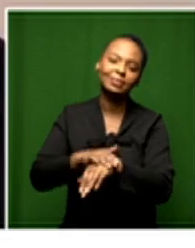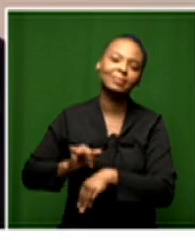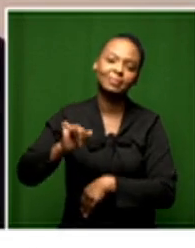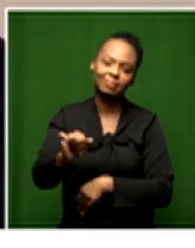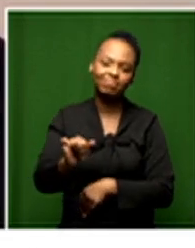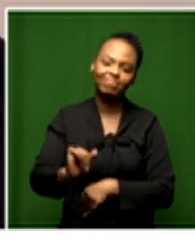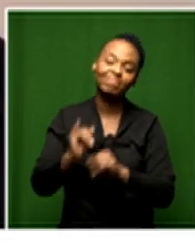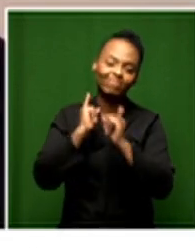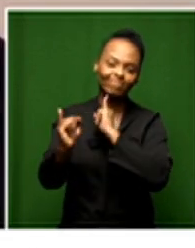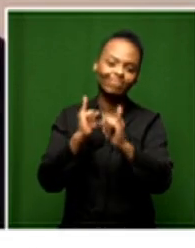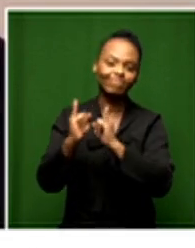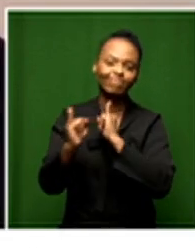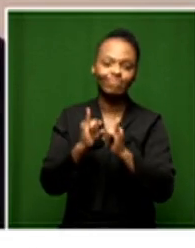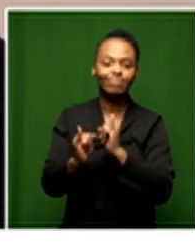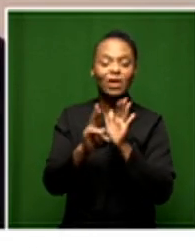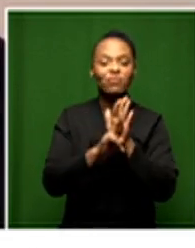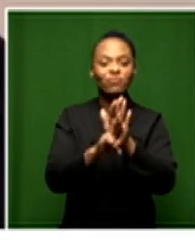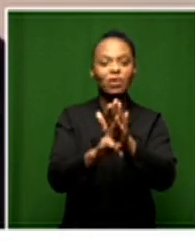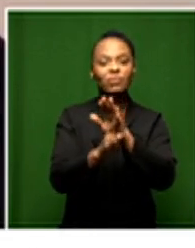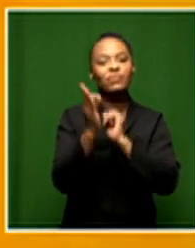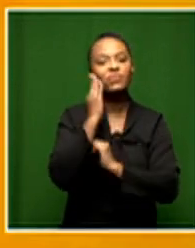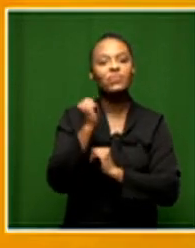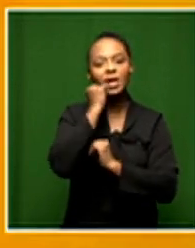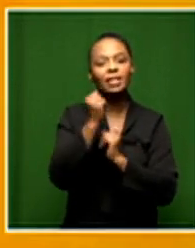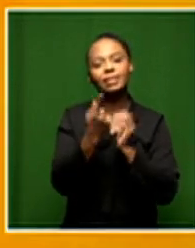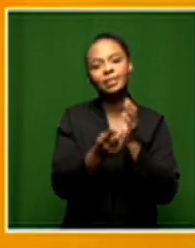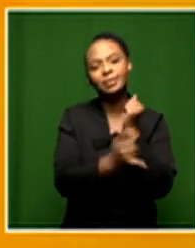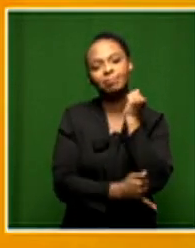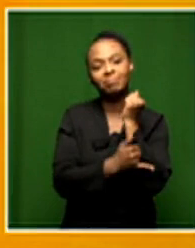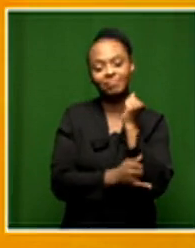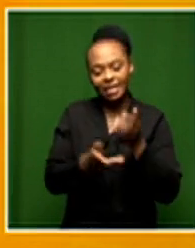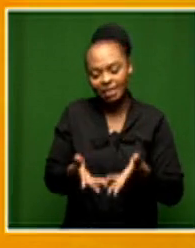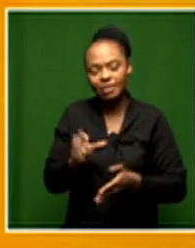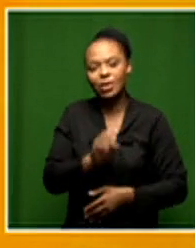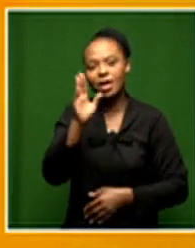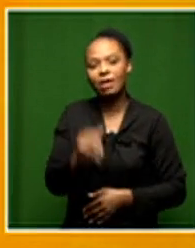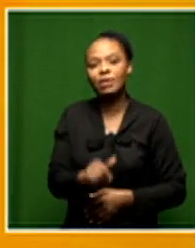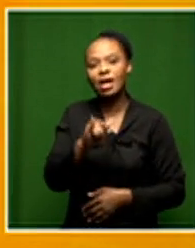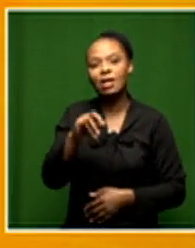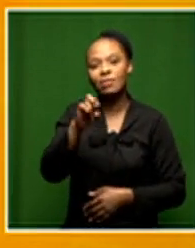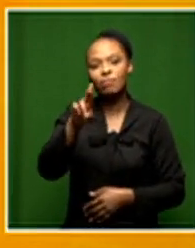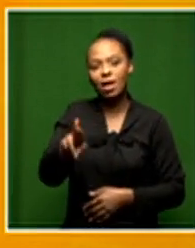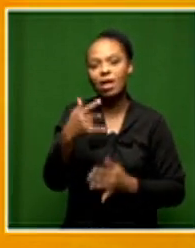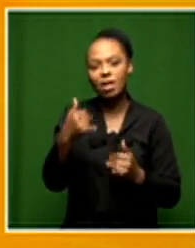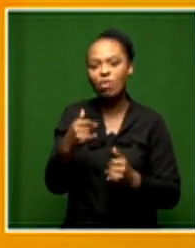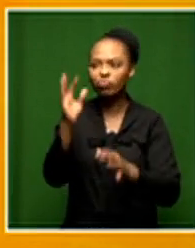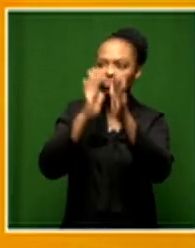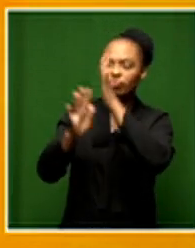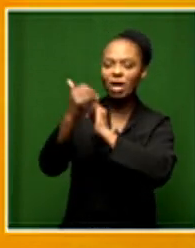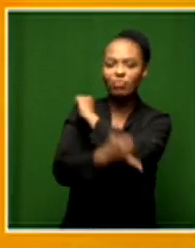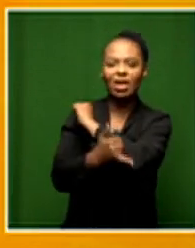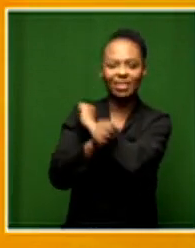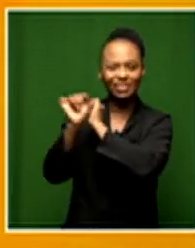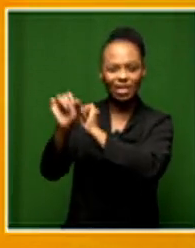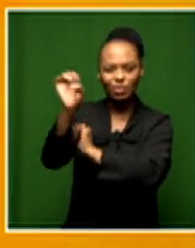morning. The French ambassador to South Africa, Aurélien Lechevallier, talking to us about his country, saying that there needs